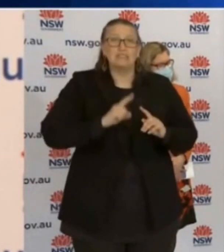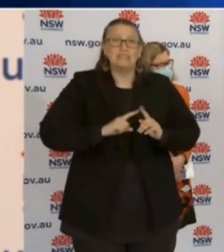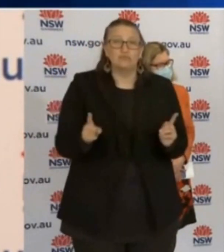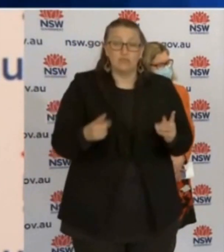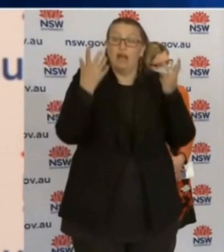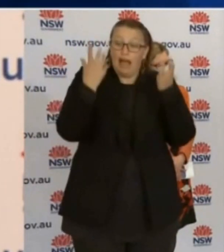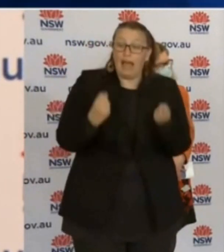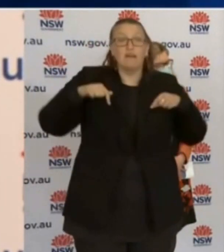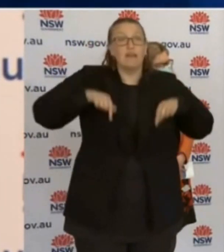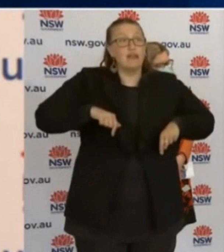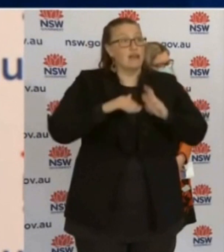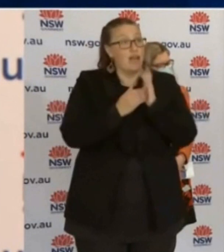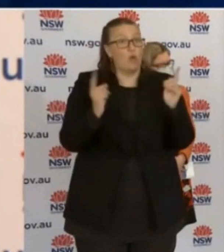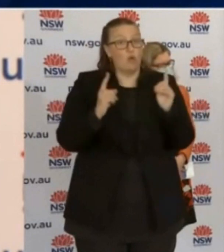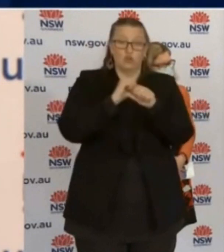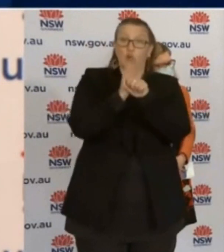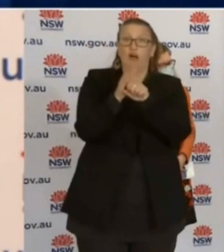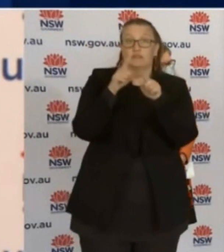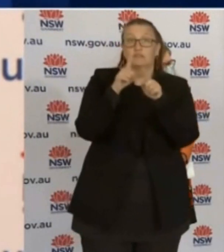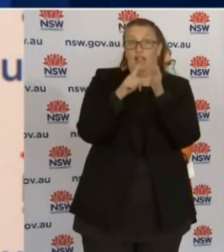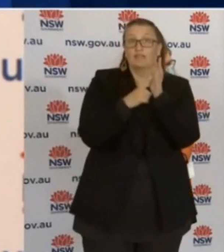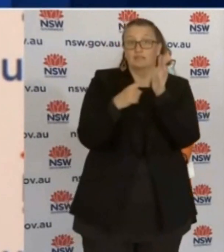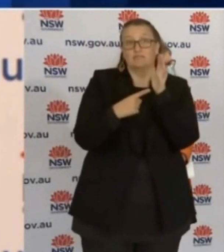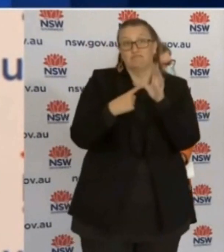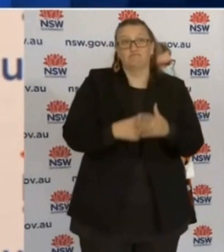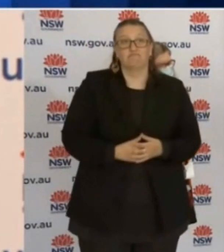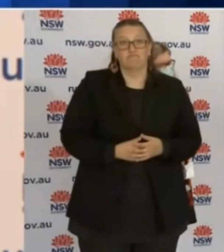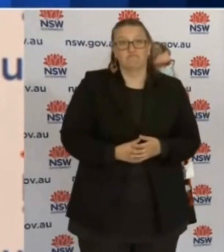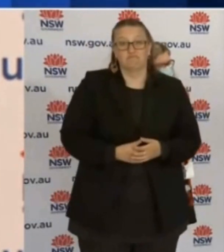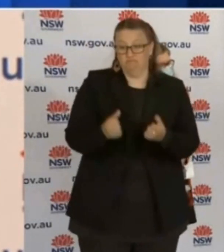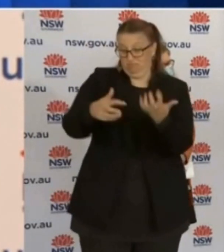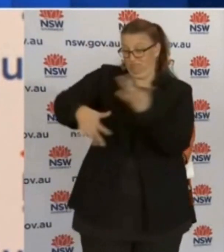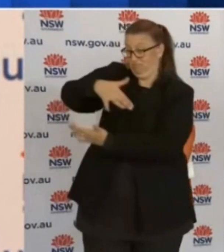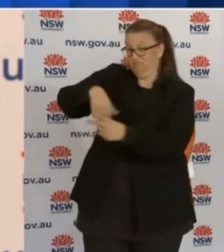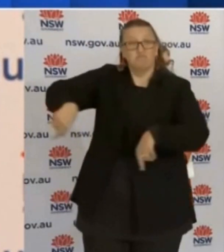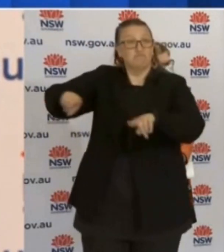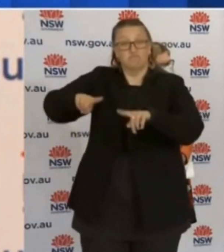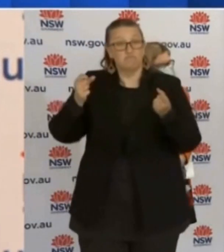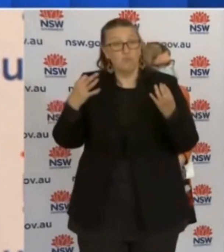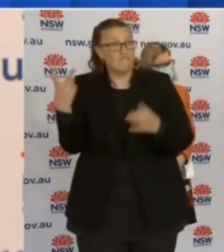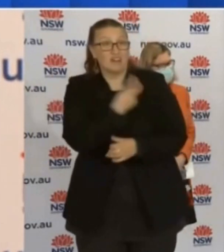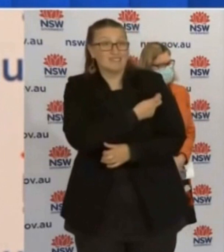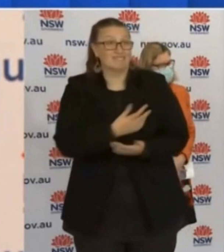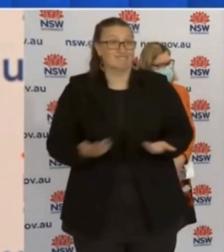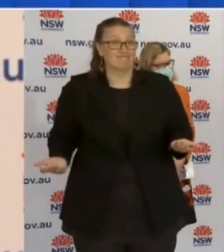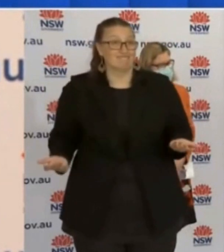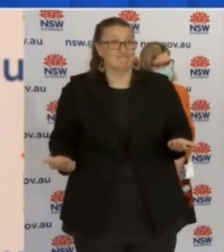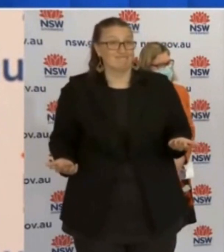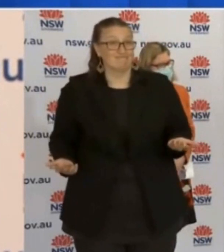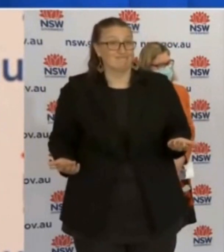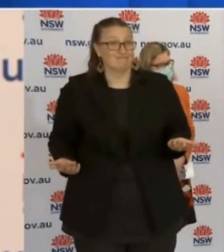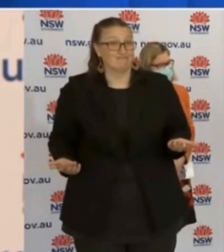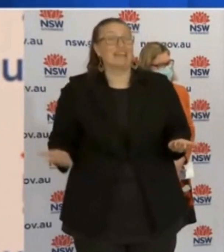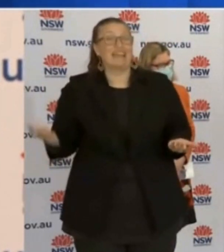that is that contagious, and when you have an unvaccinated population, that is the threat of Delta. And strong suppression